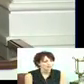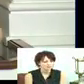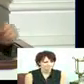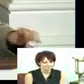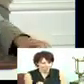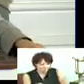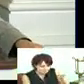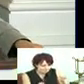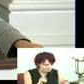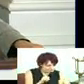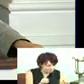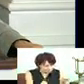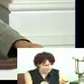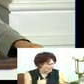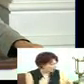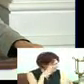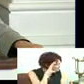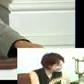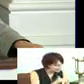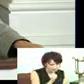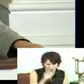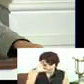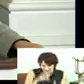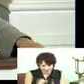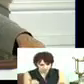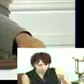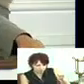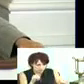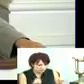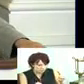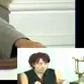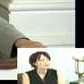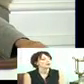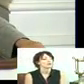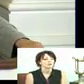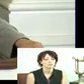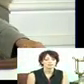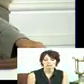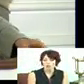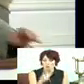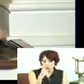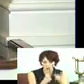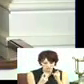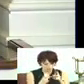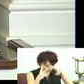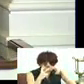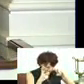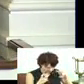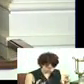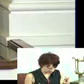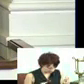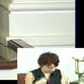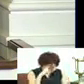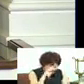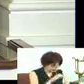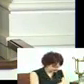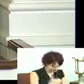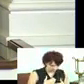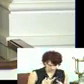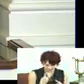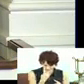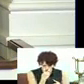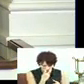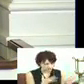things. And at this stage, people question beliefs and they engage their doubts. Dr. Peck says